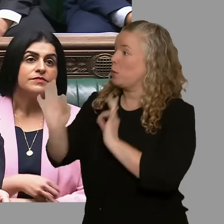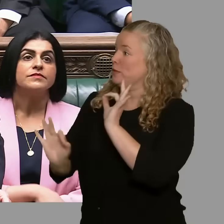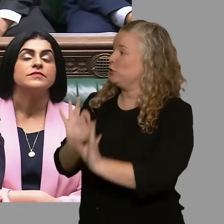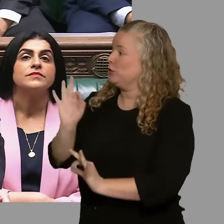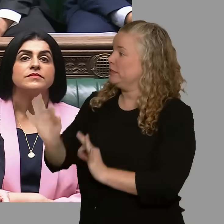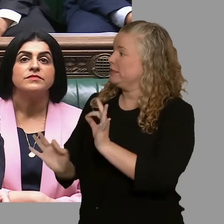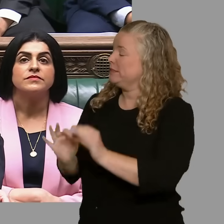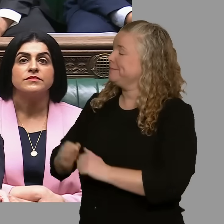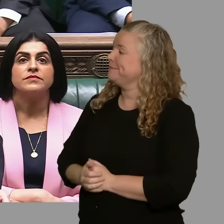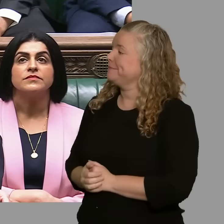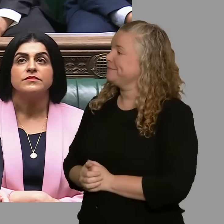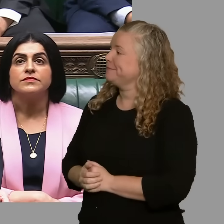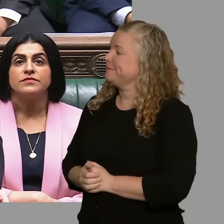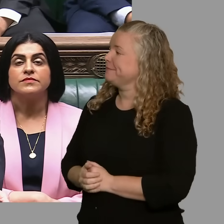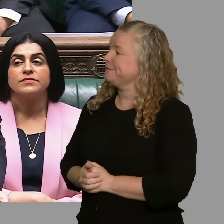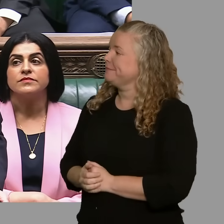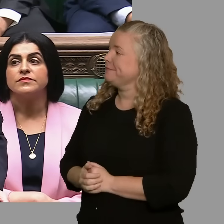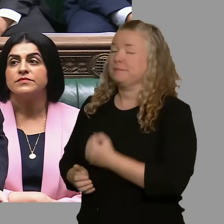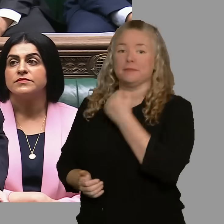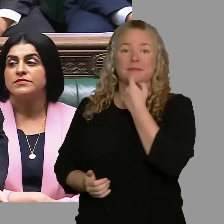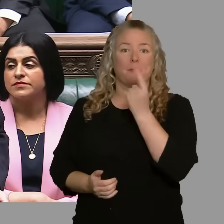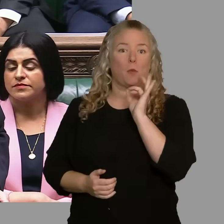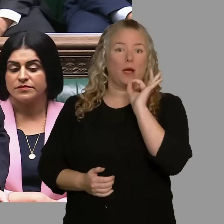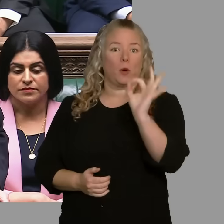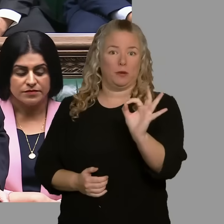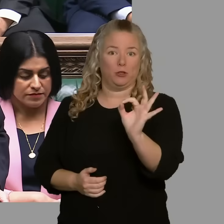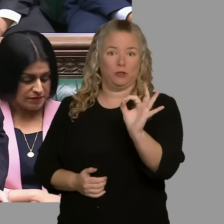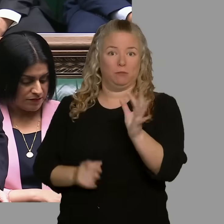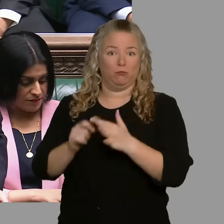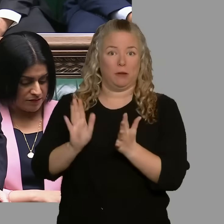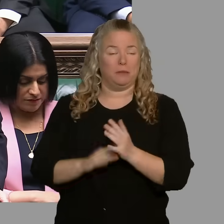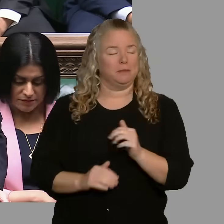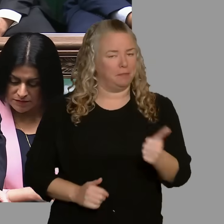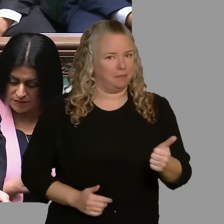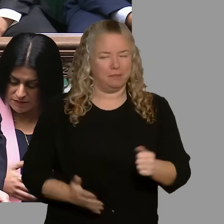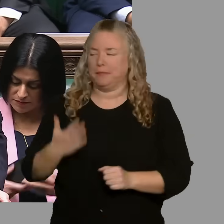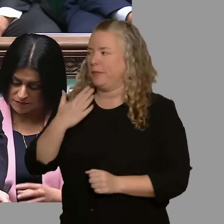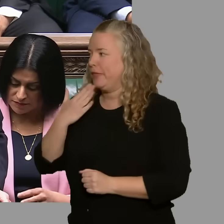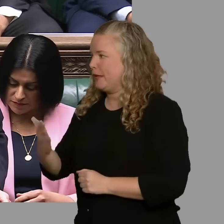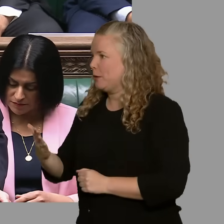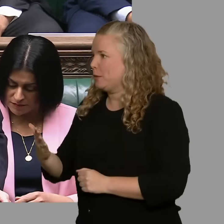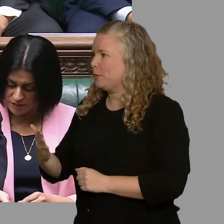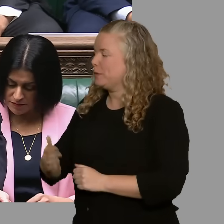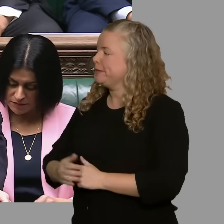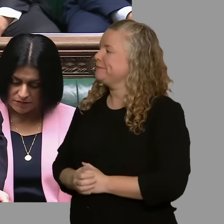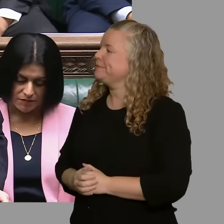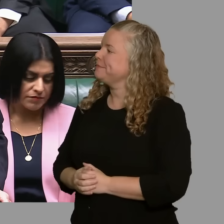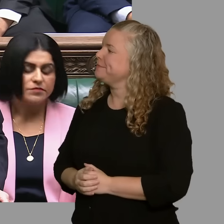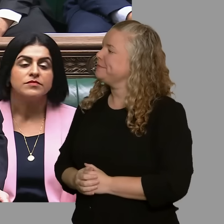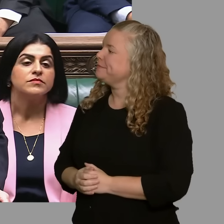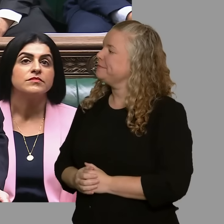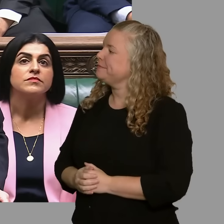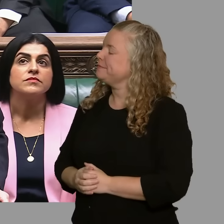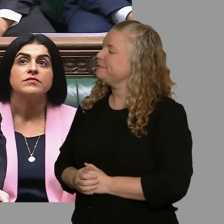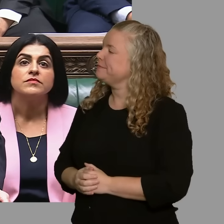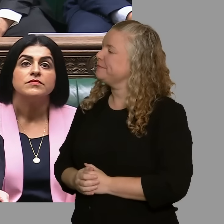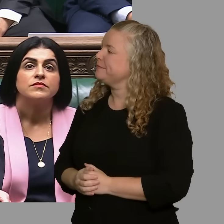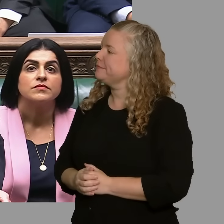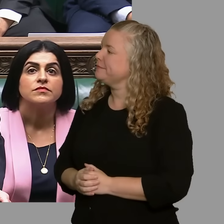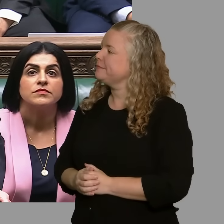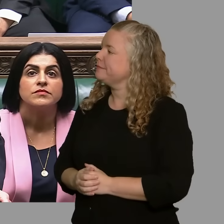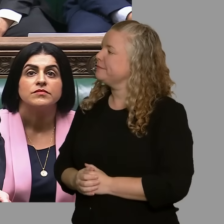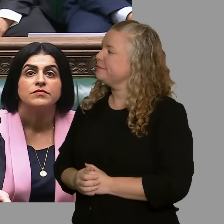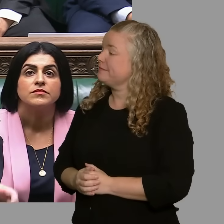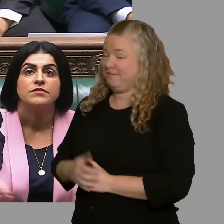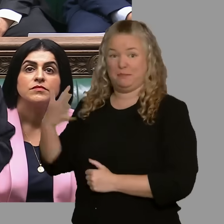just said, today marks 4 years since the horrific murder of Sir David Amess. Sir David was much loved across